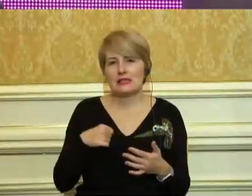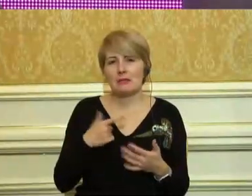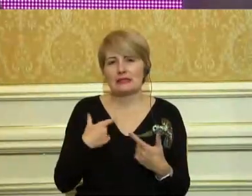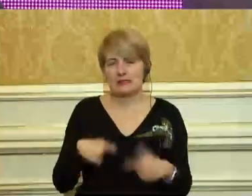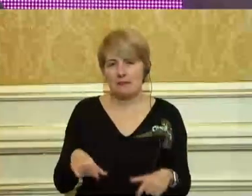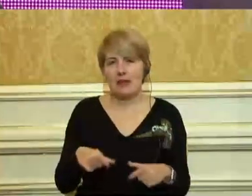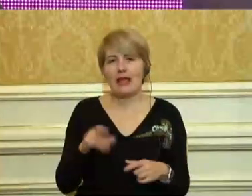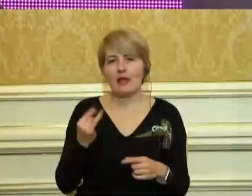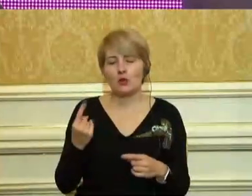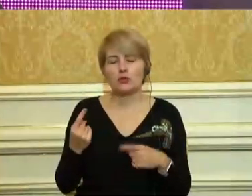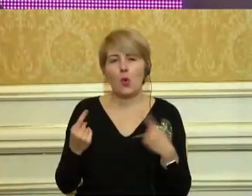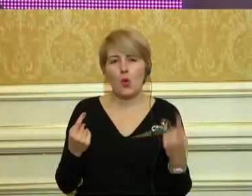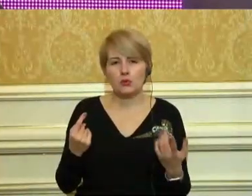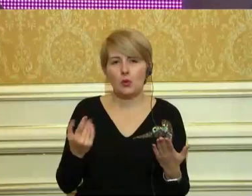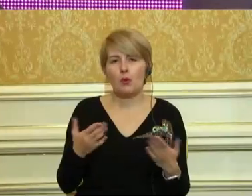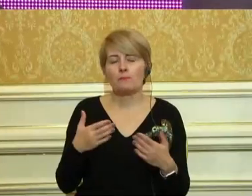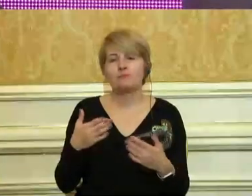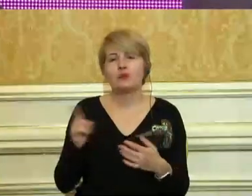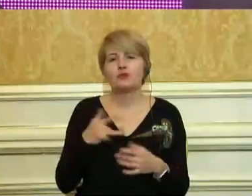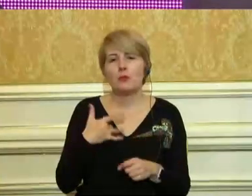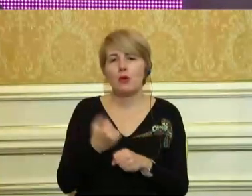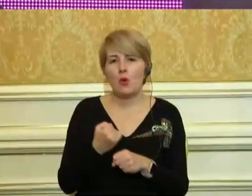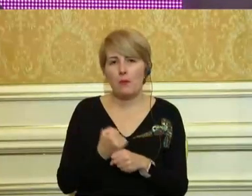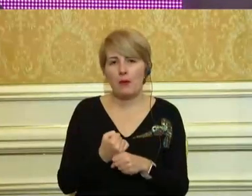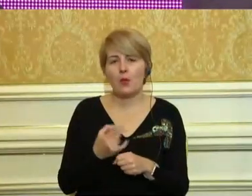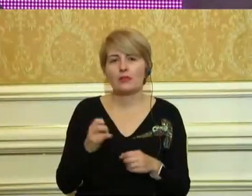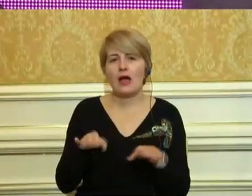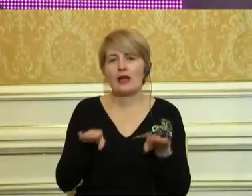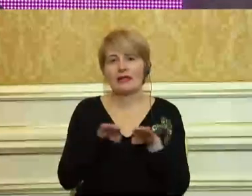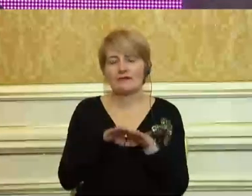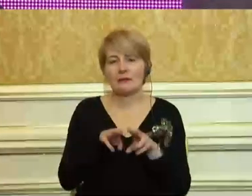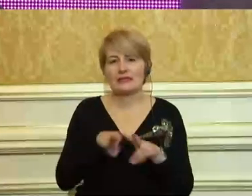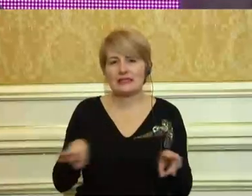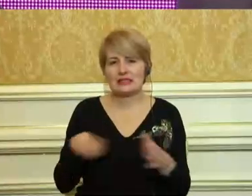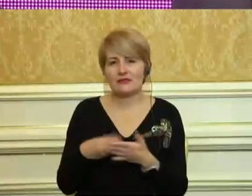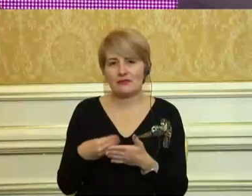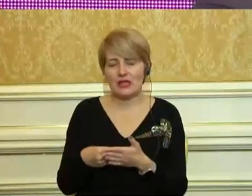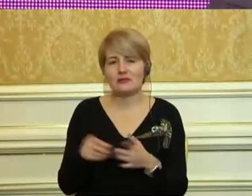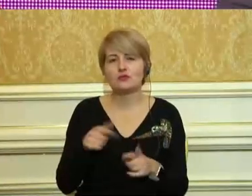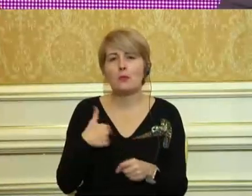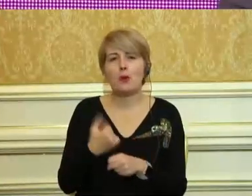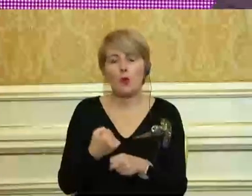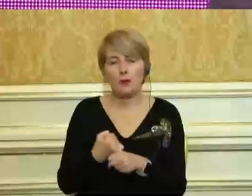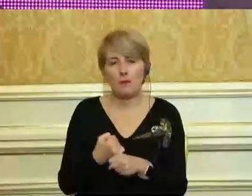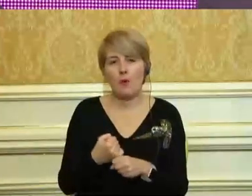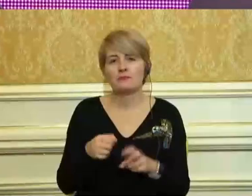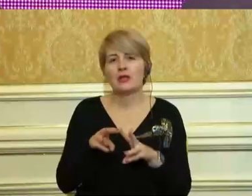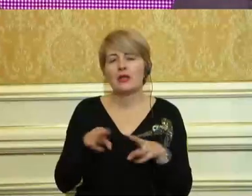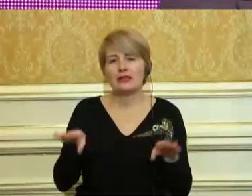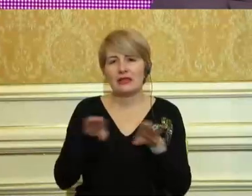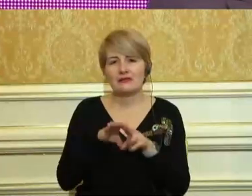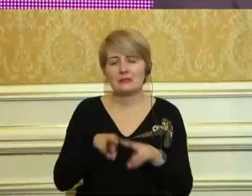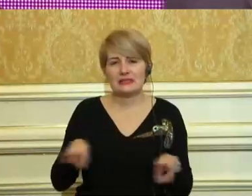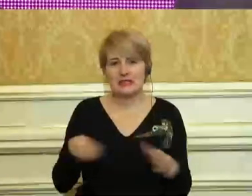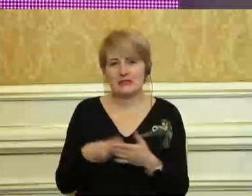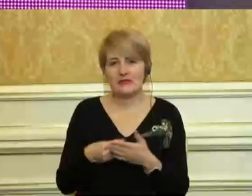motivate more women to participate in this steering committee's activity. What we're doing on the level of the Ministry of Finance, it's